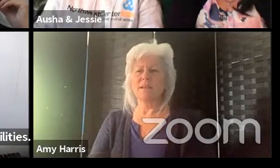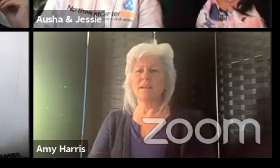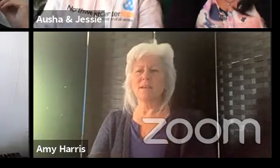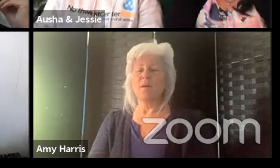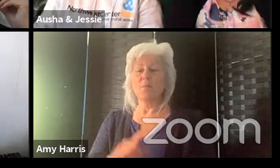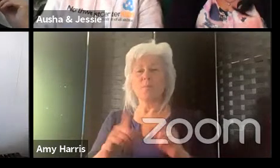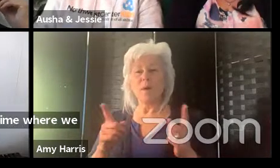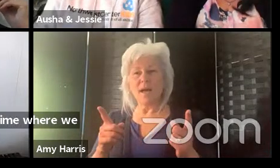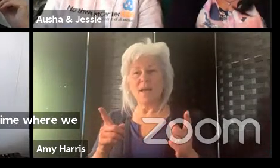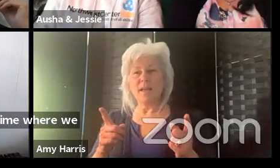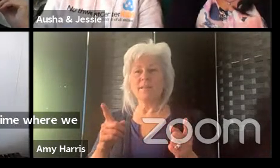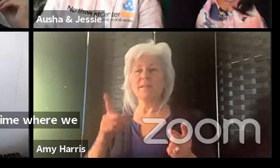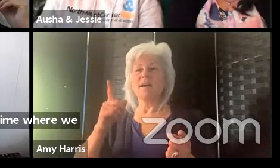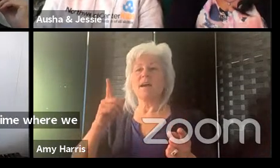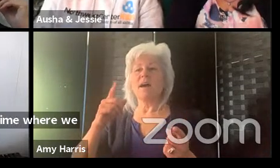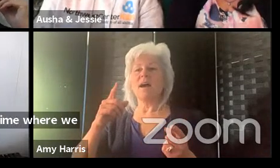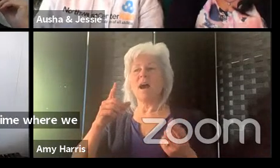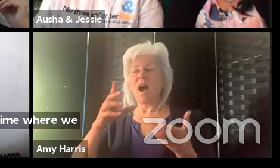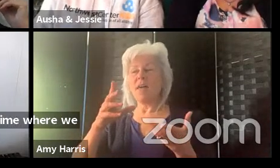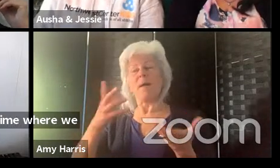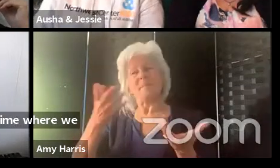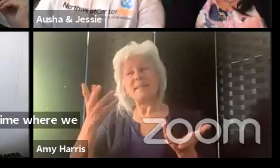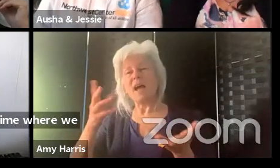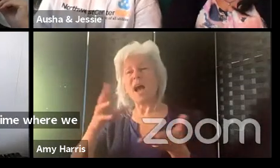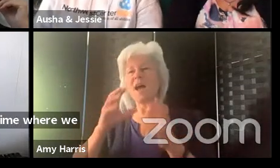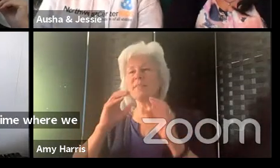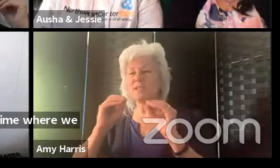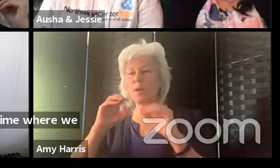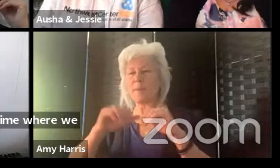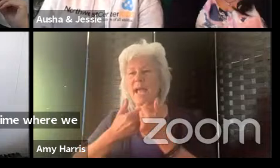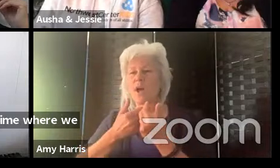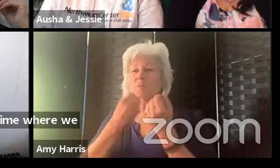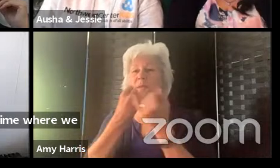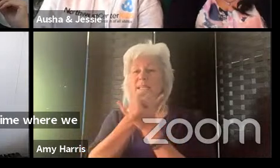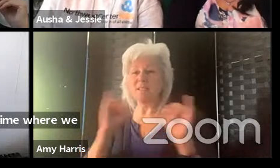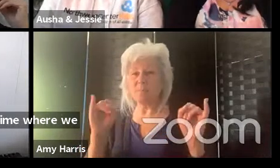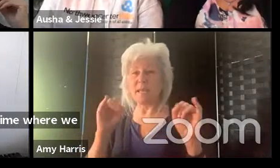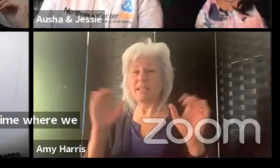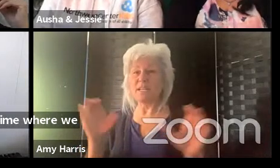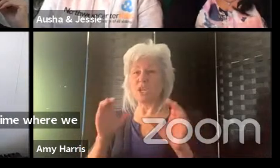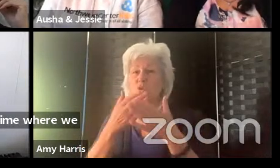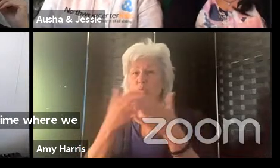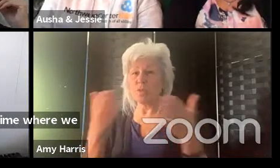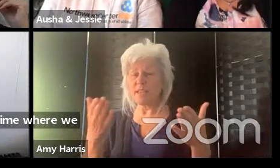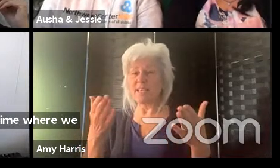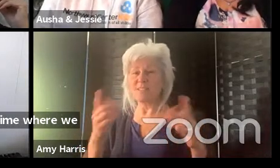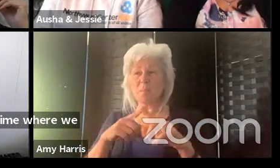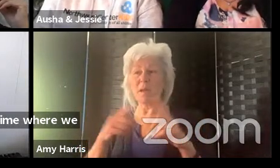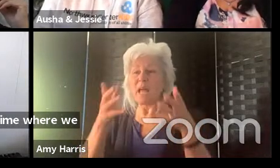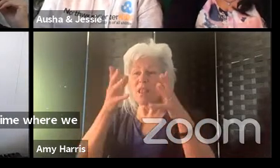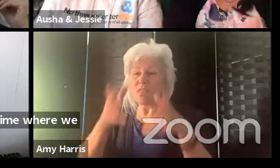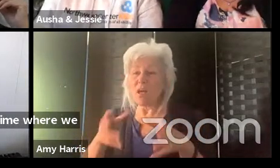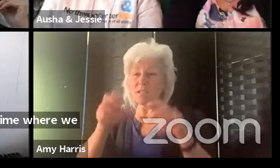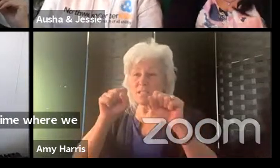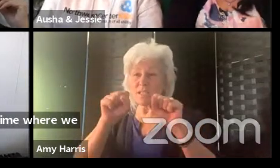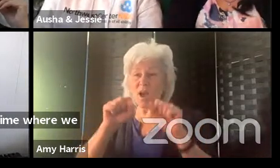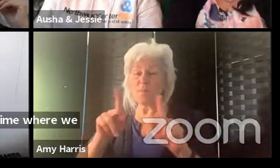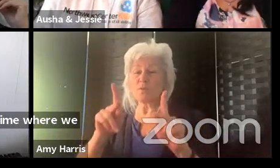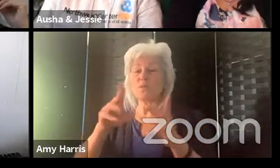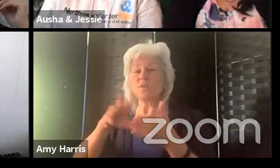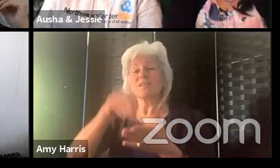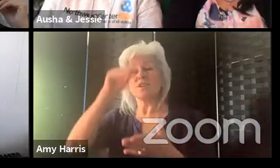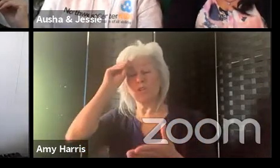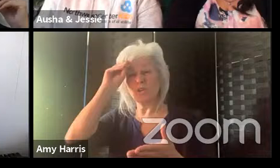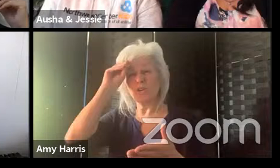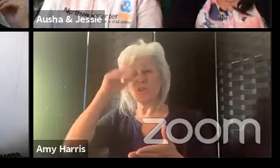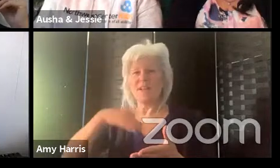variety things such as how to be independent and do things by myself, I unknowingly lost a chance to learn, and it feels like I have a